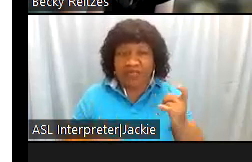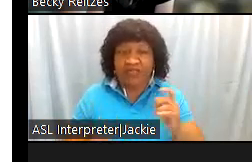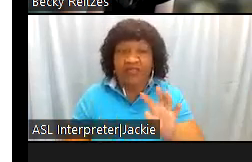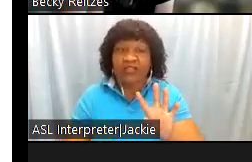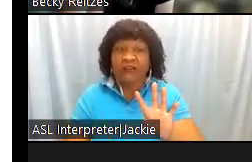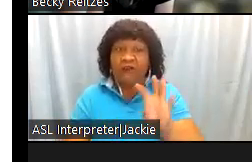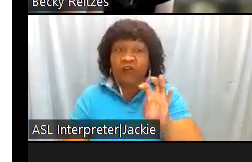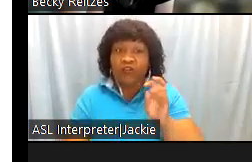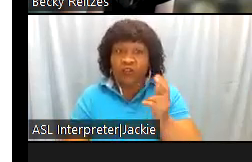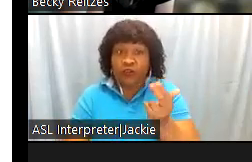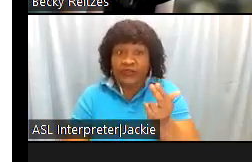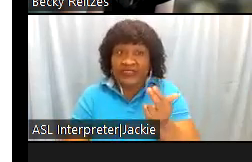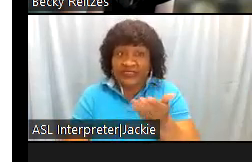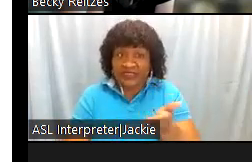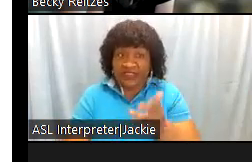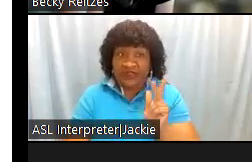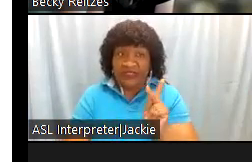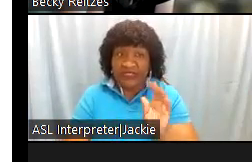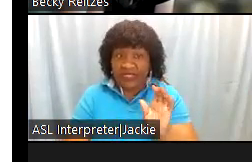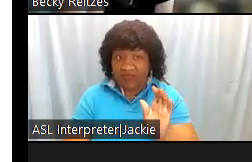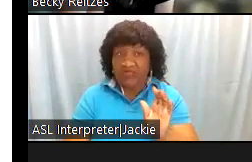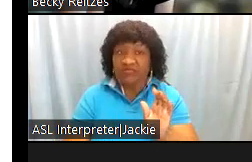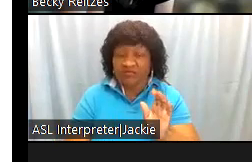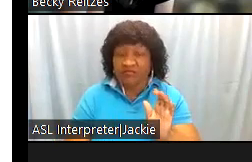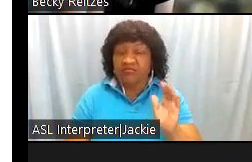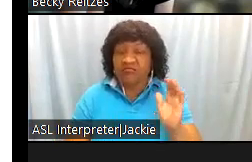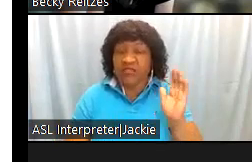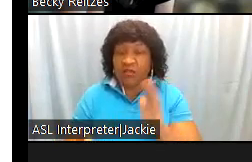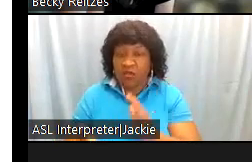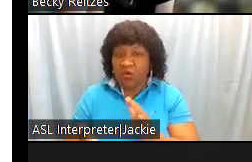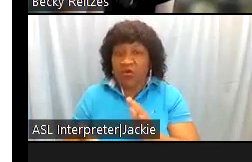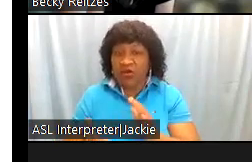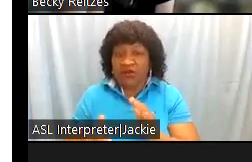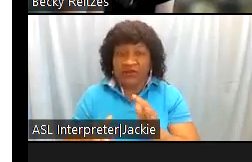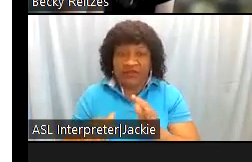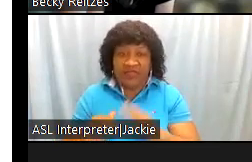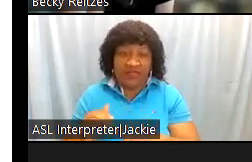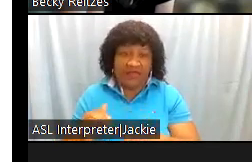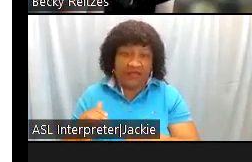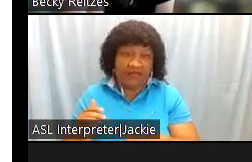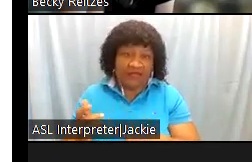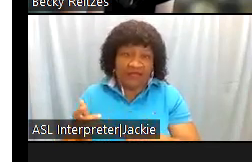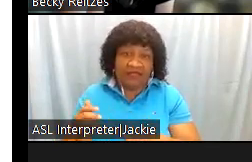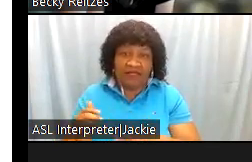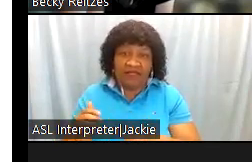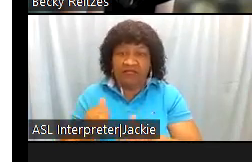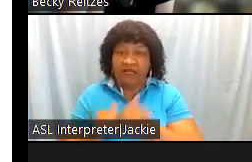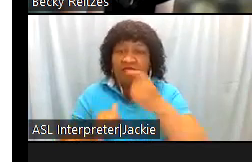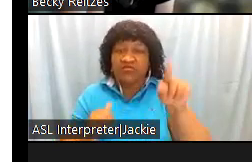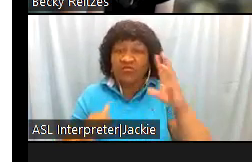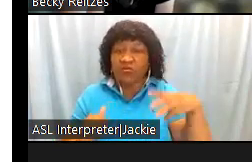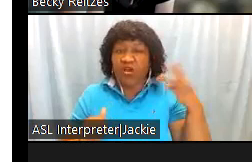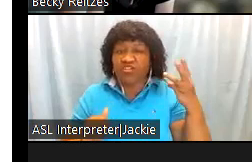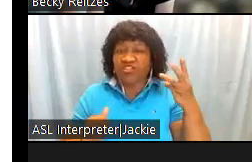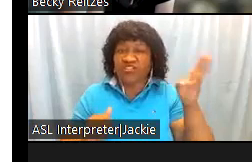413 in King County. Again, that's much lower than, and most of the cases in Washington are